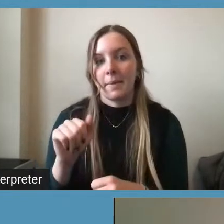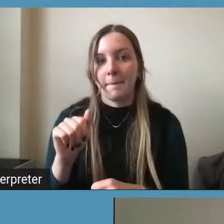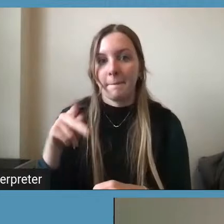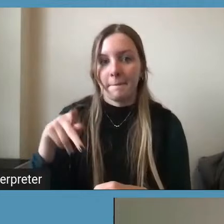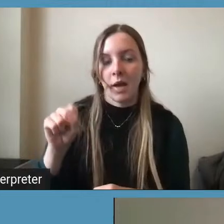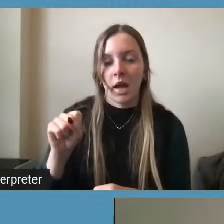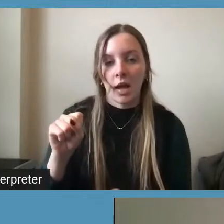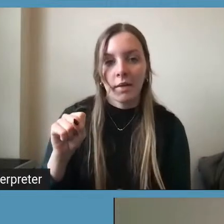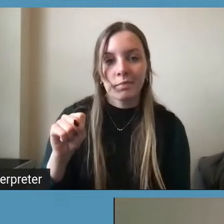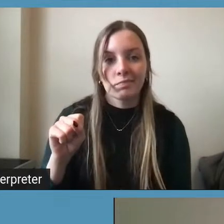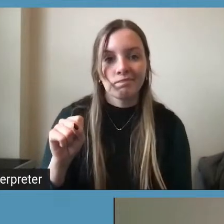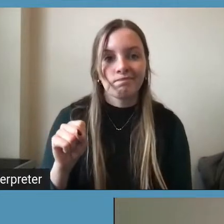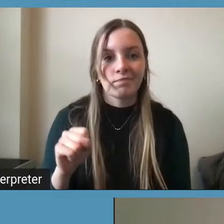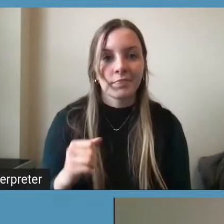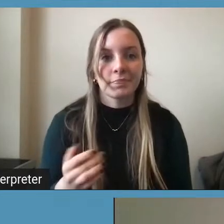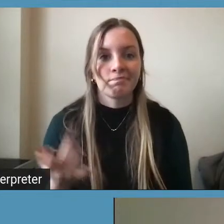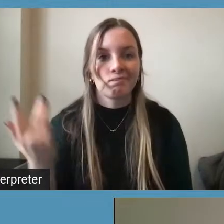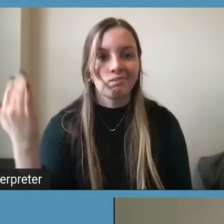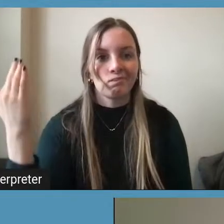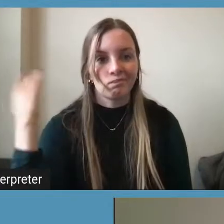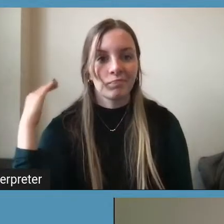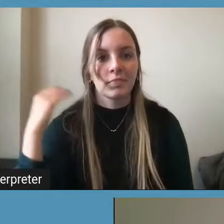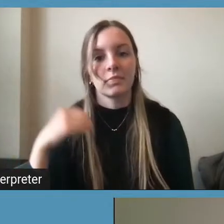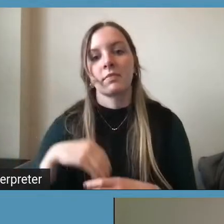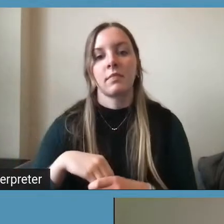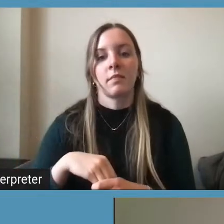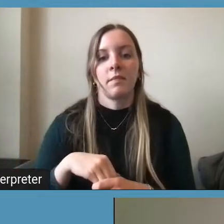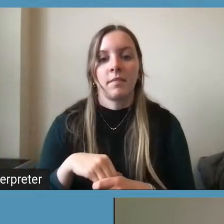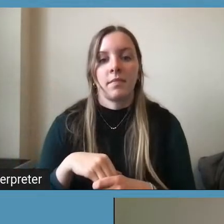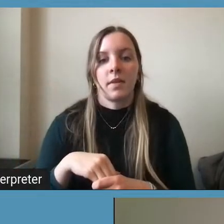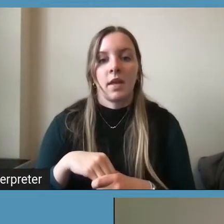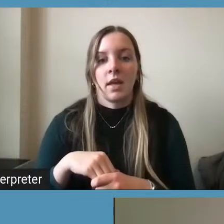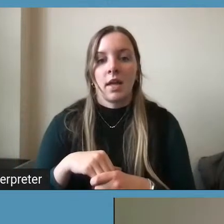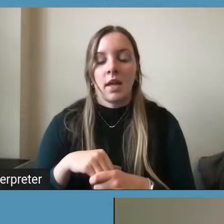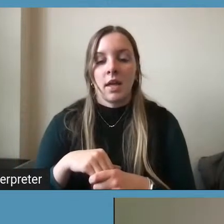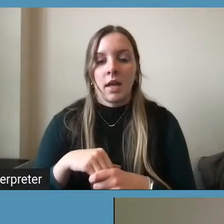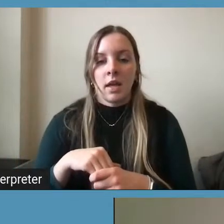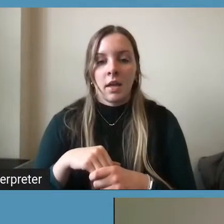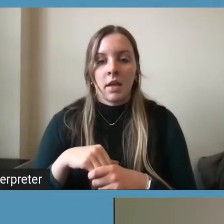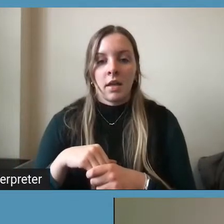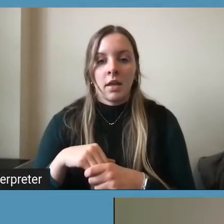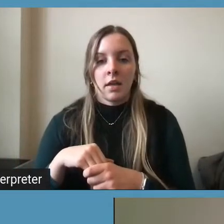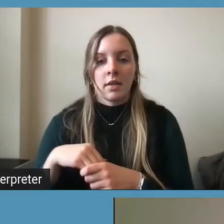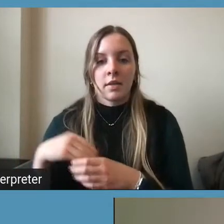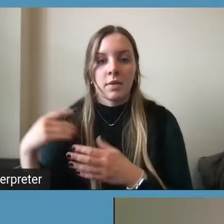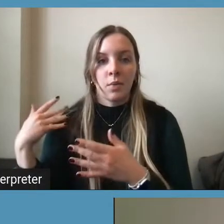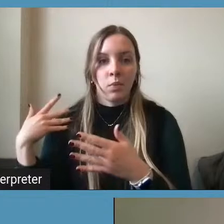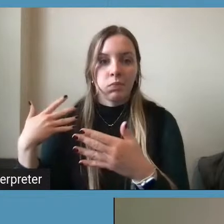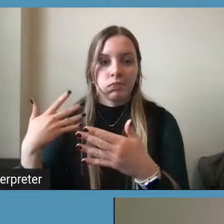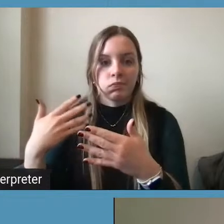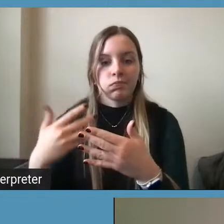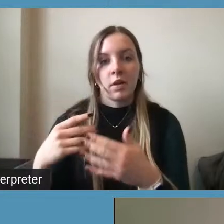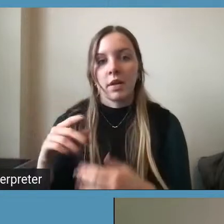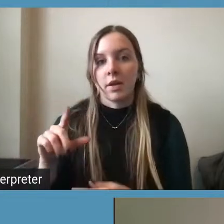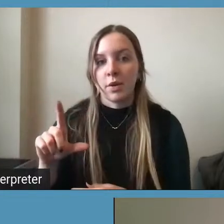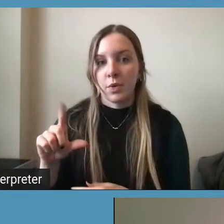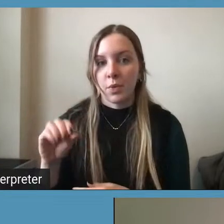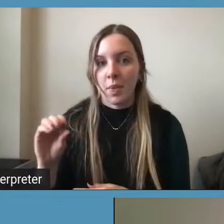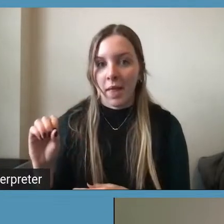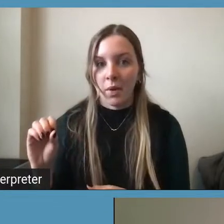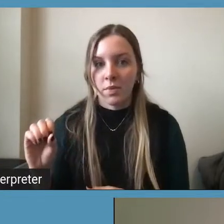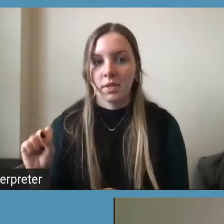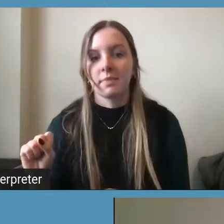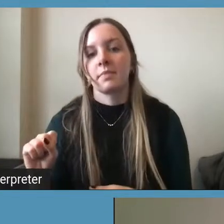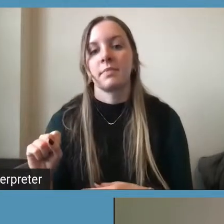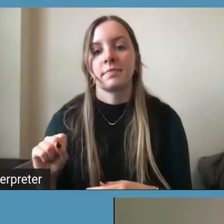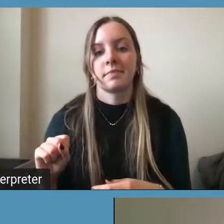and so forth. And then it's really been since the 2000s that the ability to do close range photogrammetry and not have